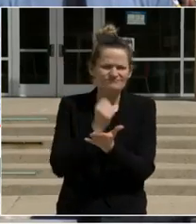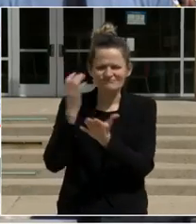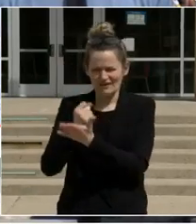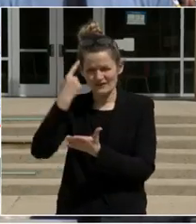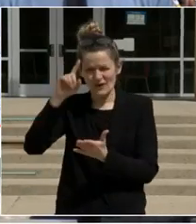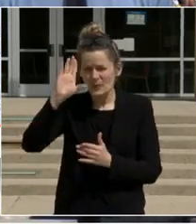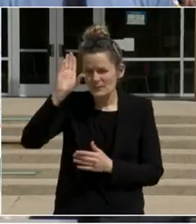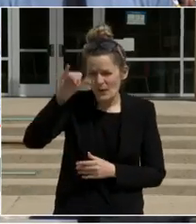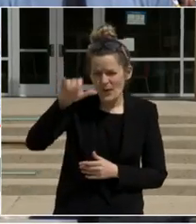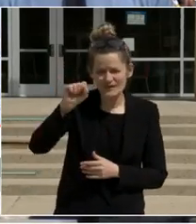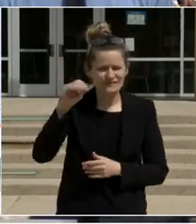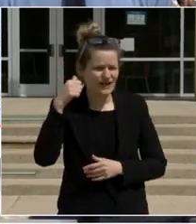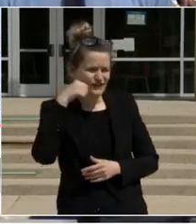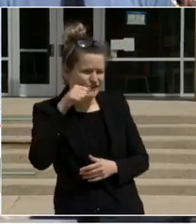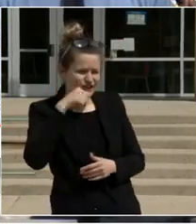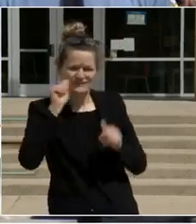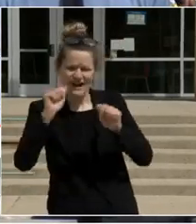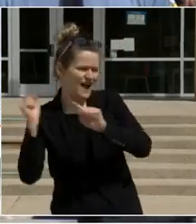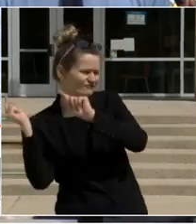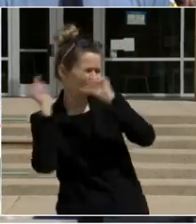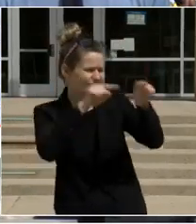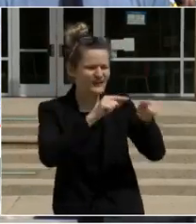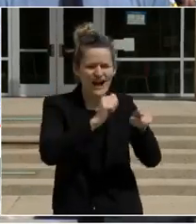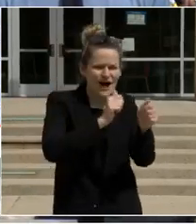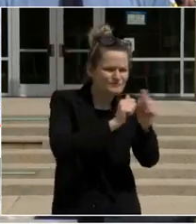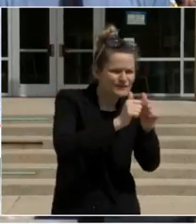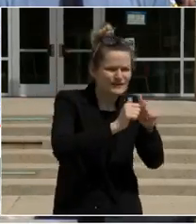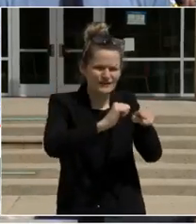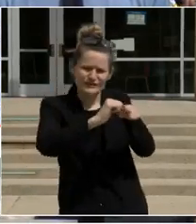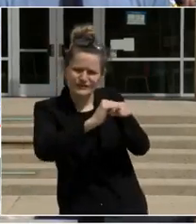to compete and train.